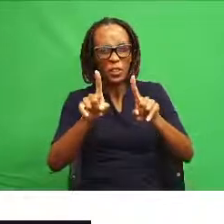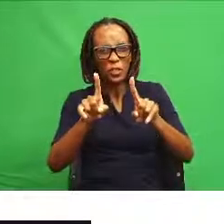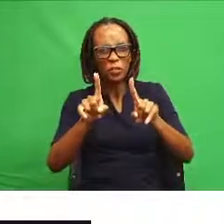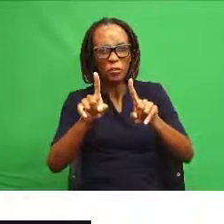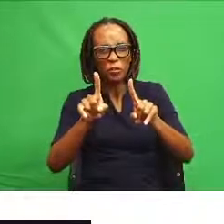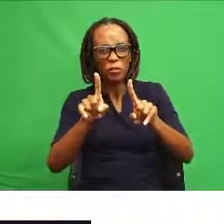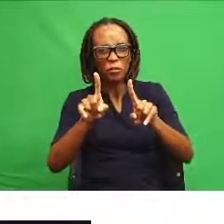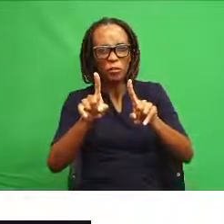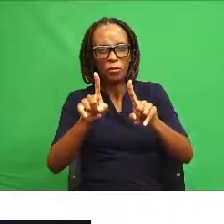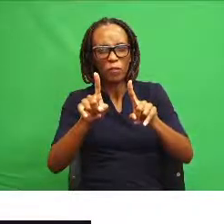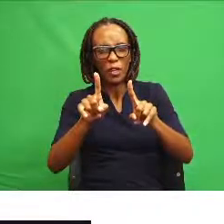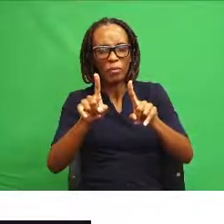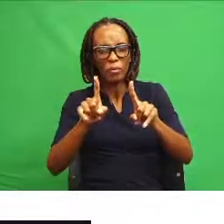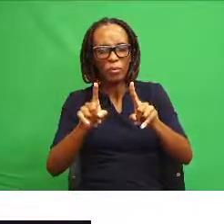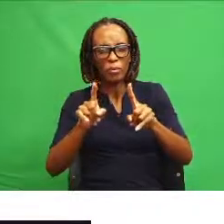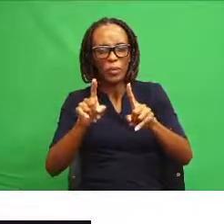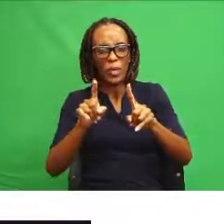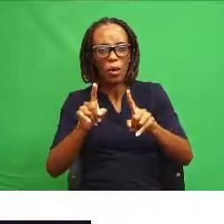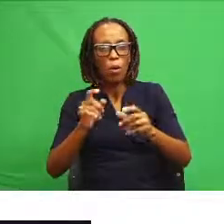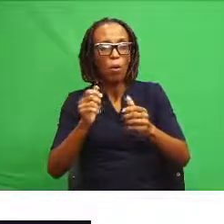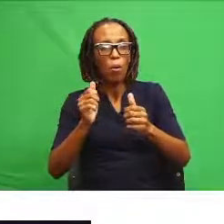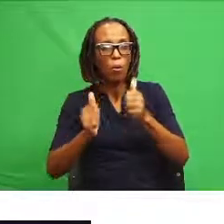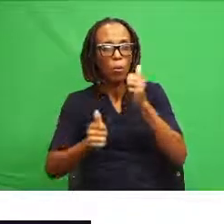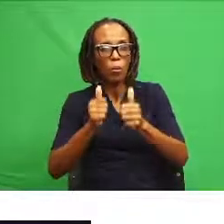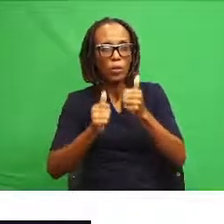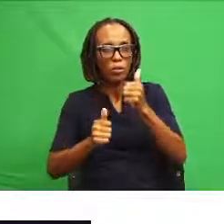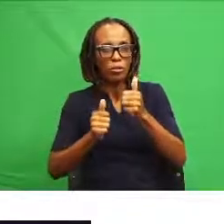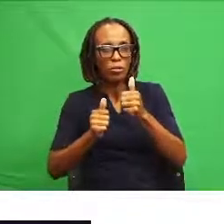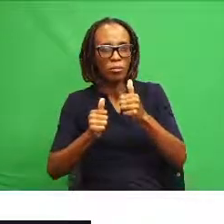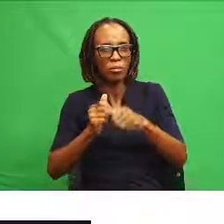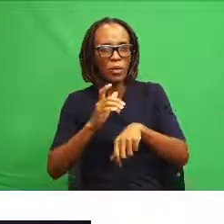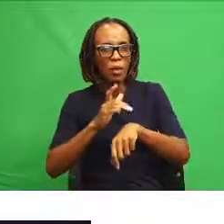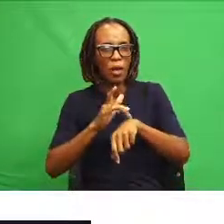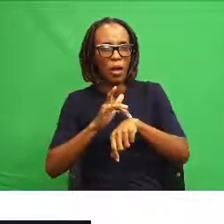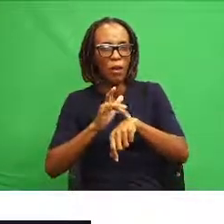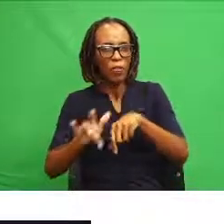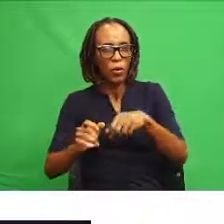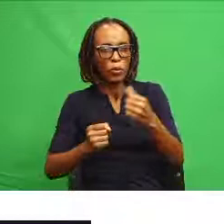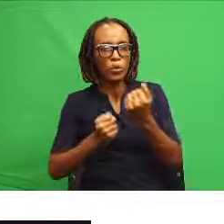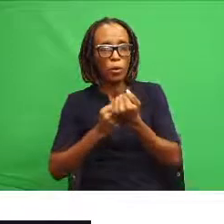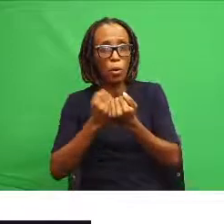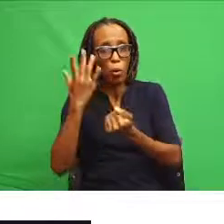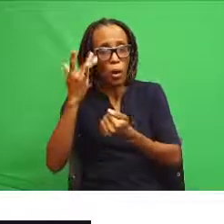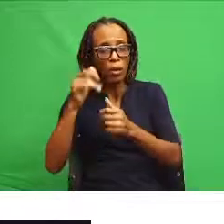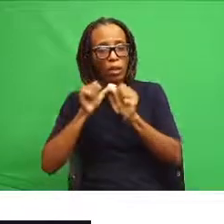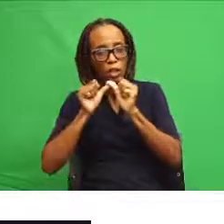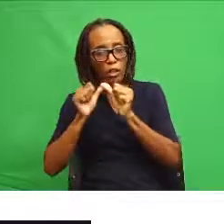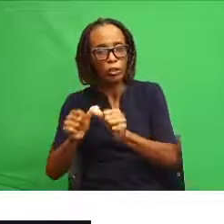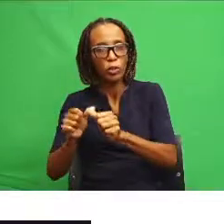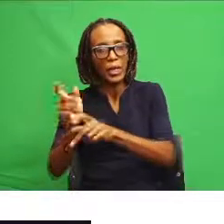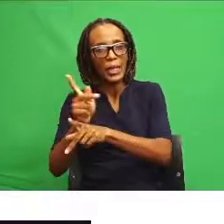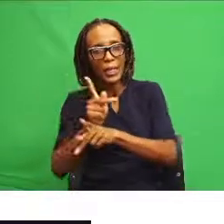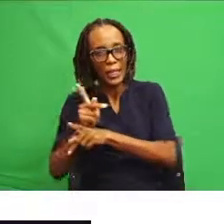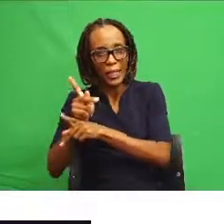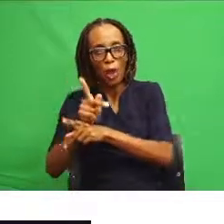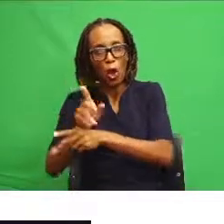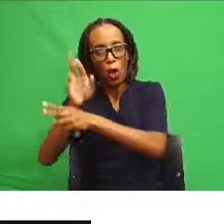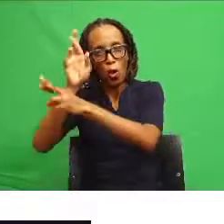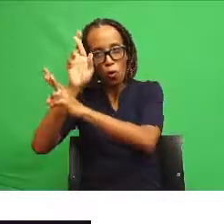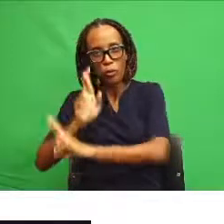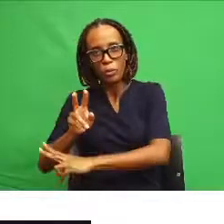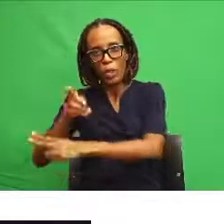necessary to ensure that our older persons are treated with the care, respect, and honor that they so richly